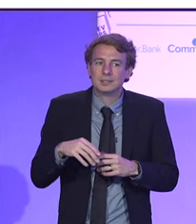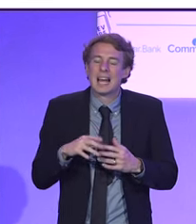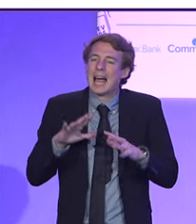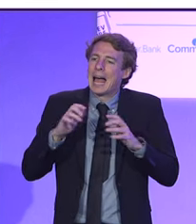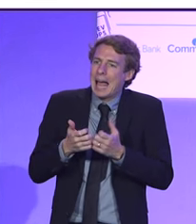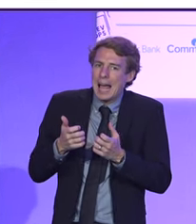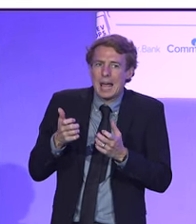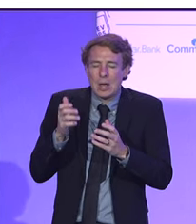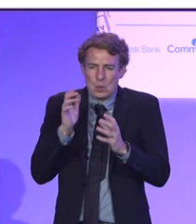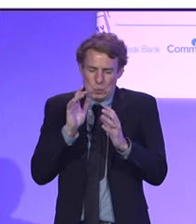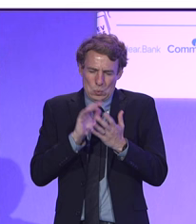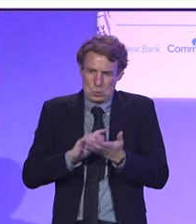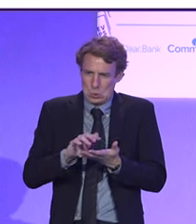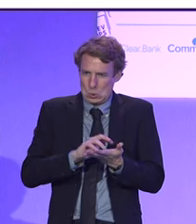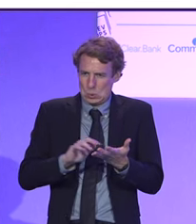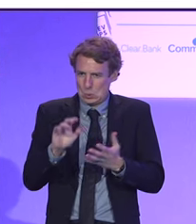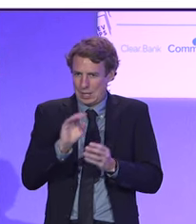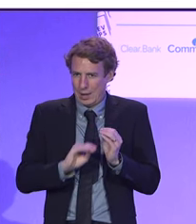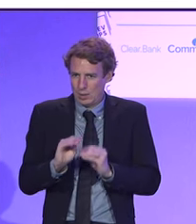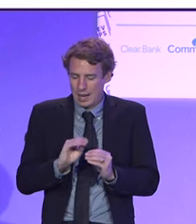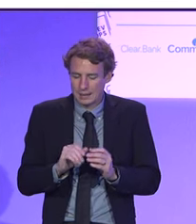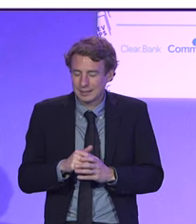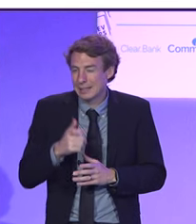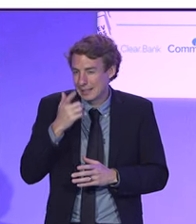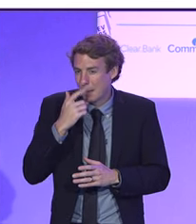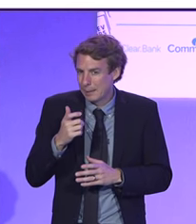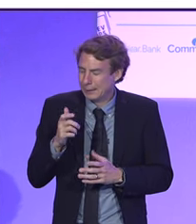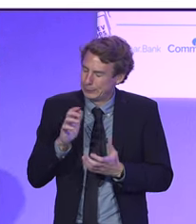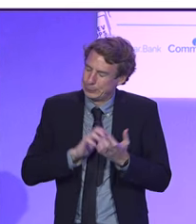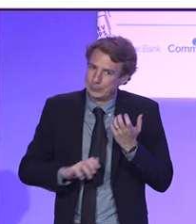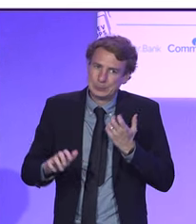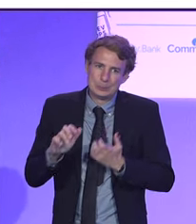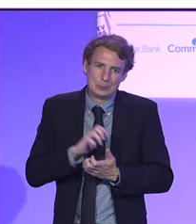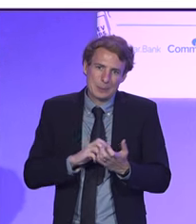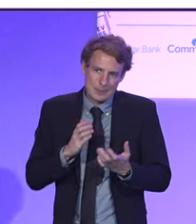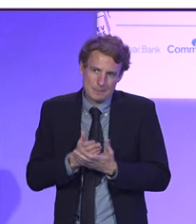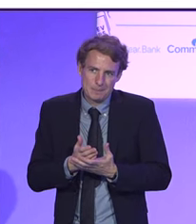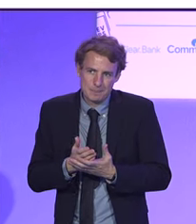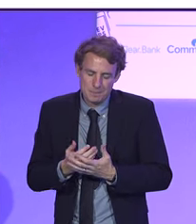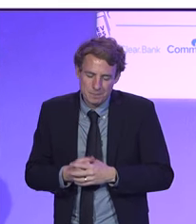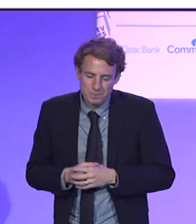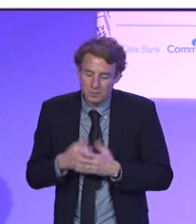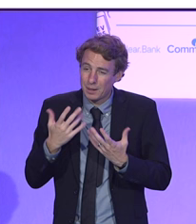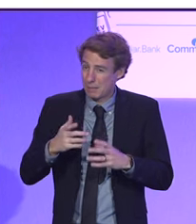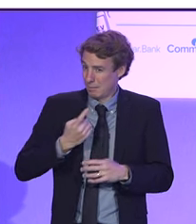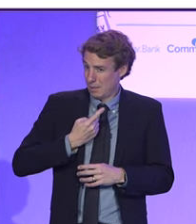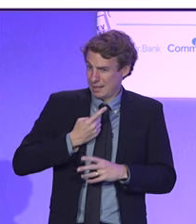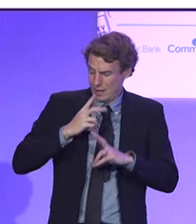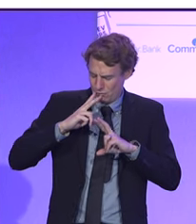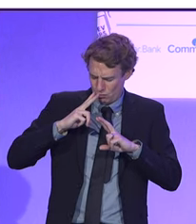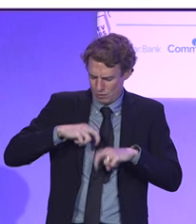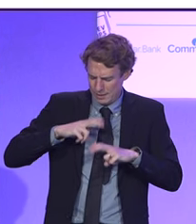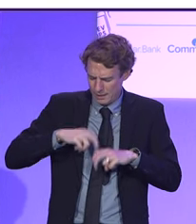really tricky. So some calculations I discovered for this talk, I had to do a little bit of research myself, as I'm